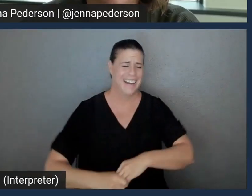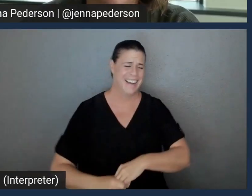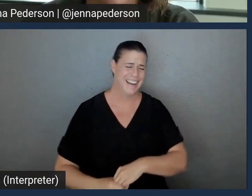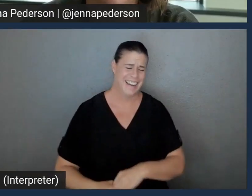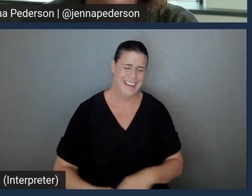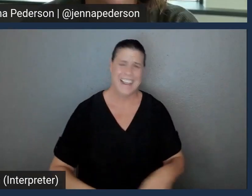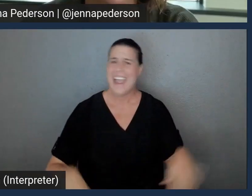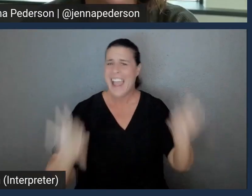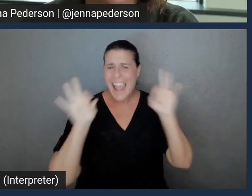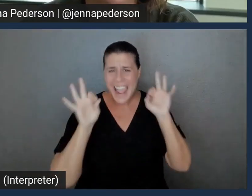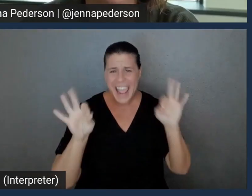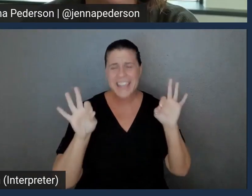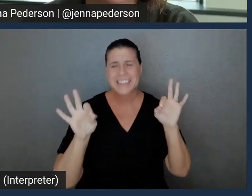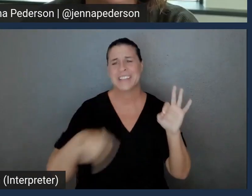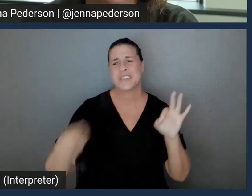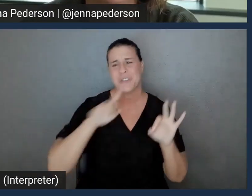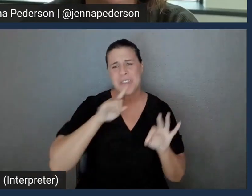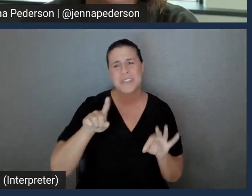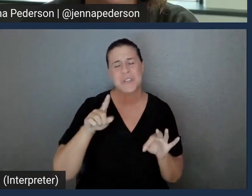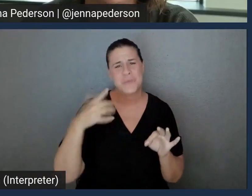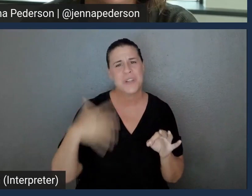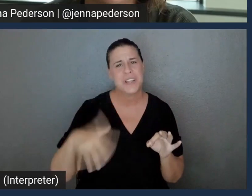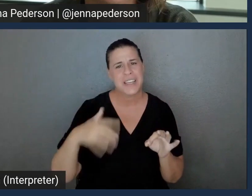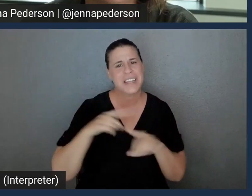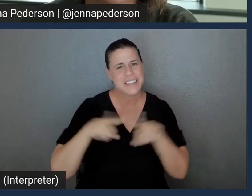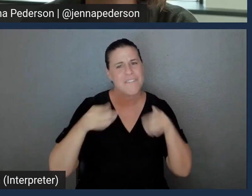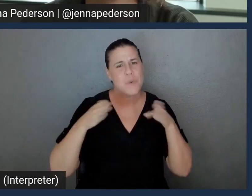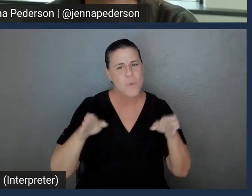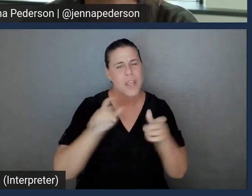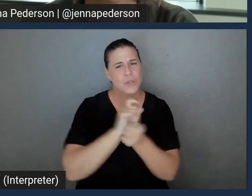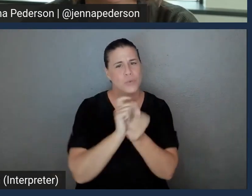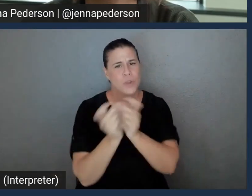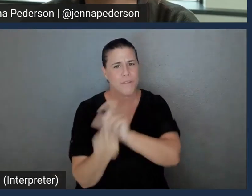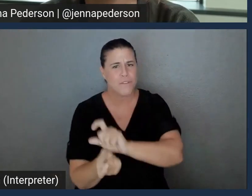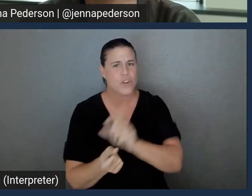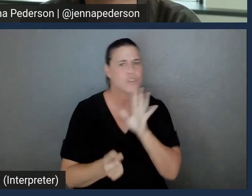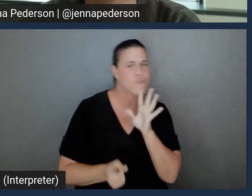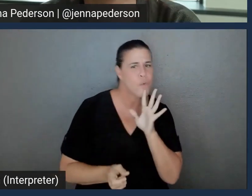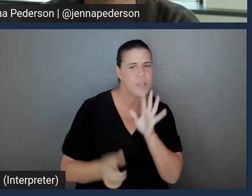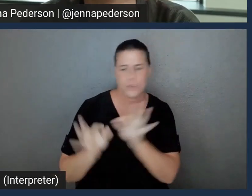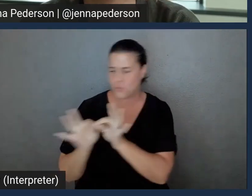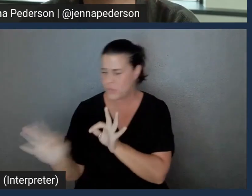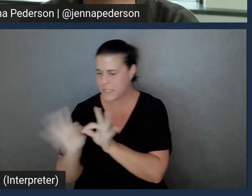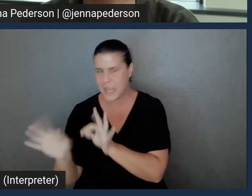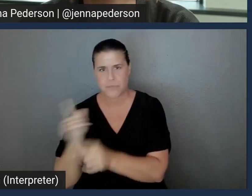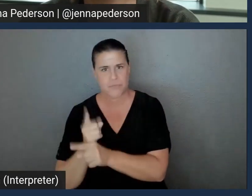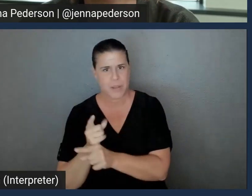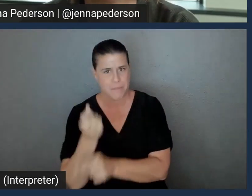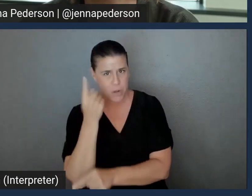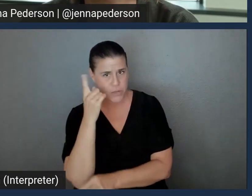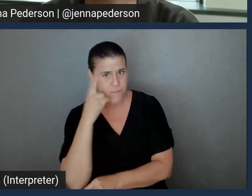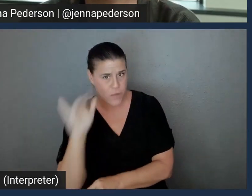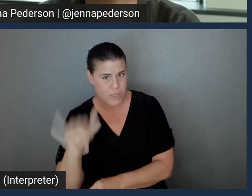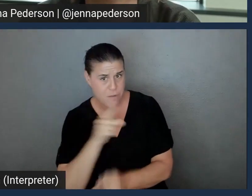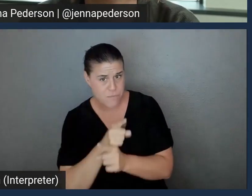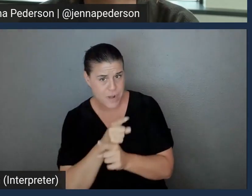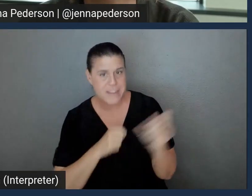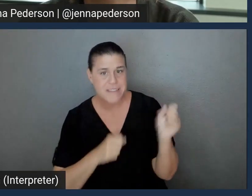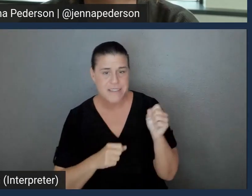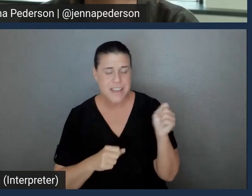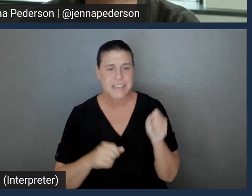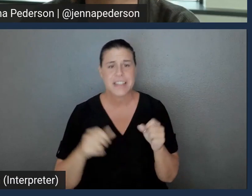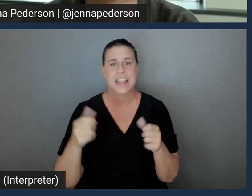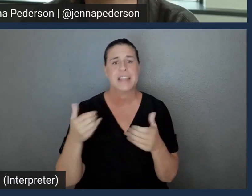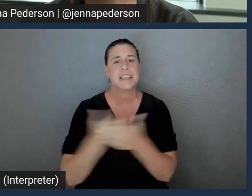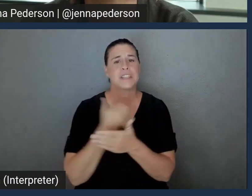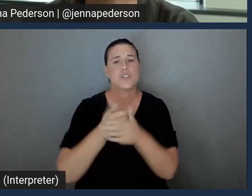so excellent. So this is basically just a way to convert voice to text, right? That's Yeah. my understanding of this one. Yeah. And this new release has